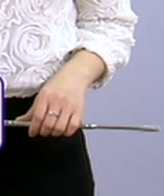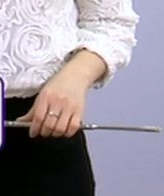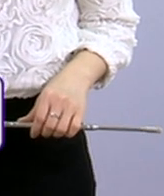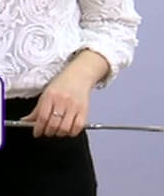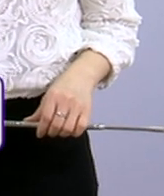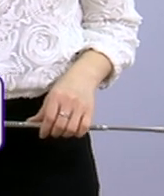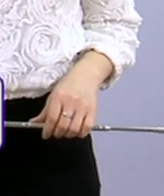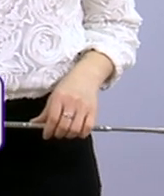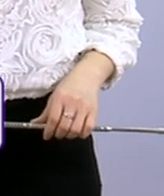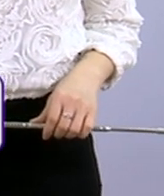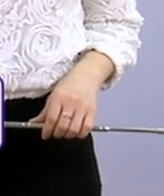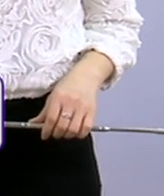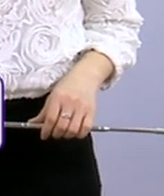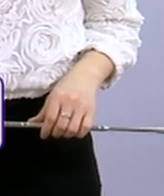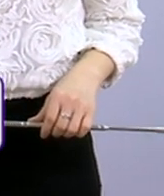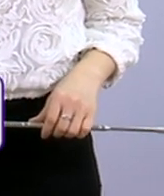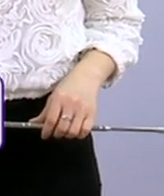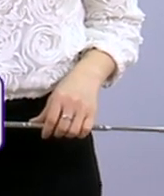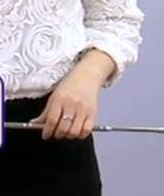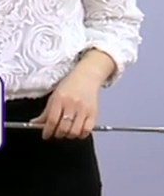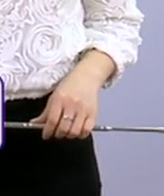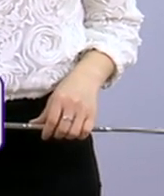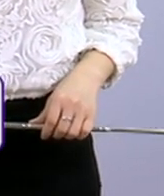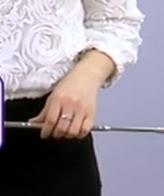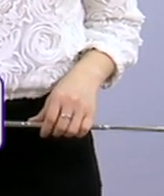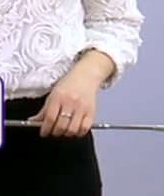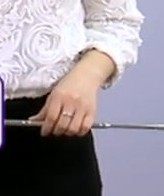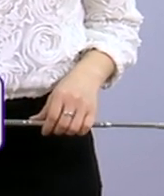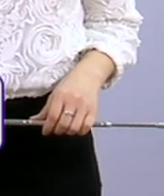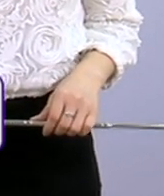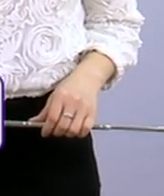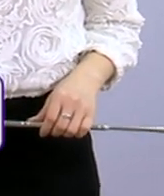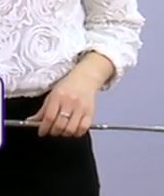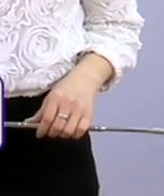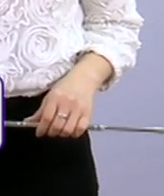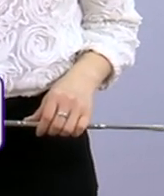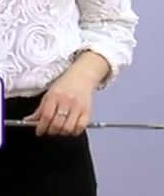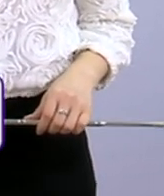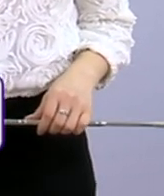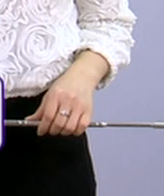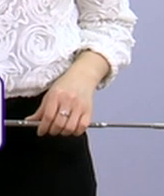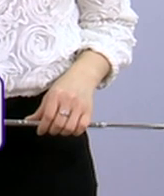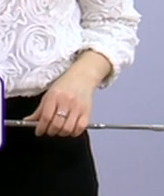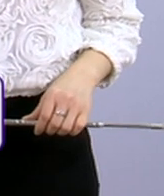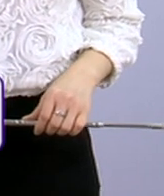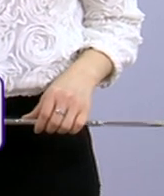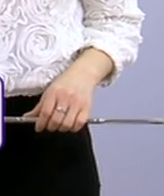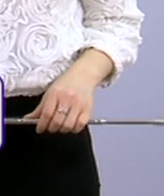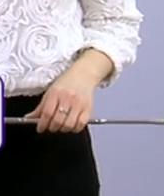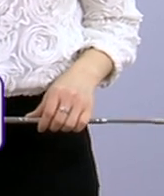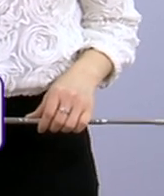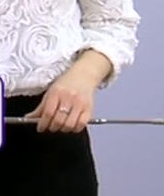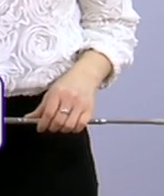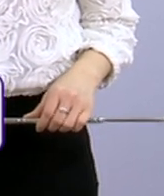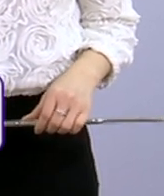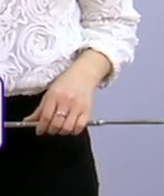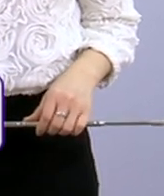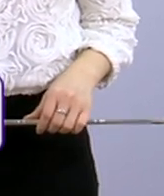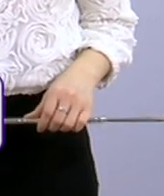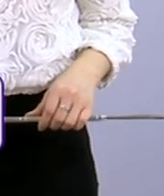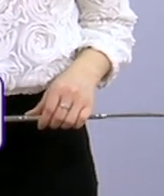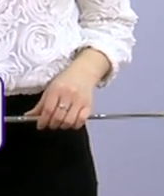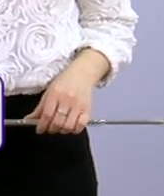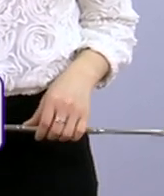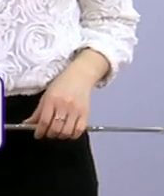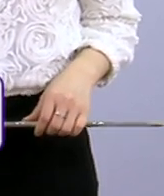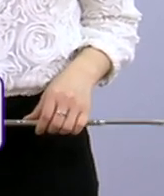about the interrogative form? If you want to make a question, you are going to swap the places and you should put the modal verb can on the first